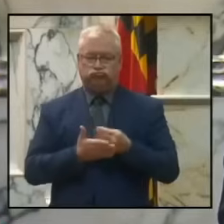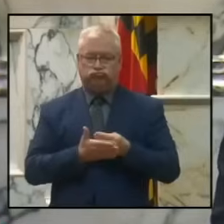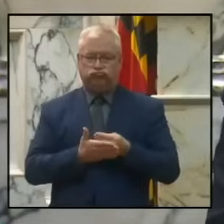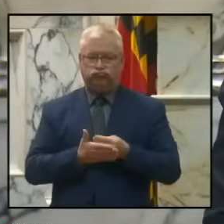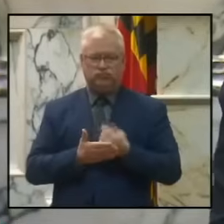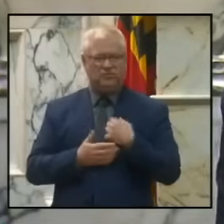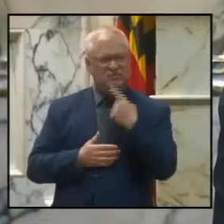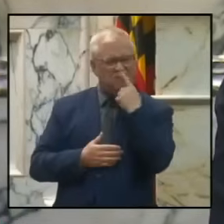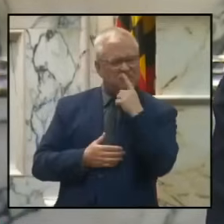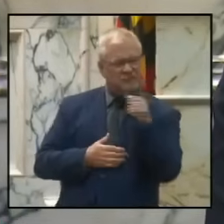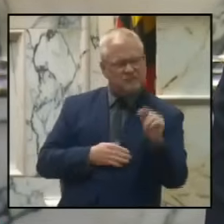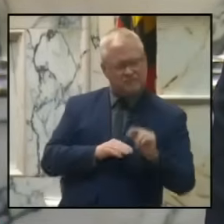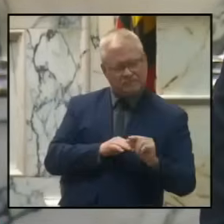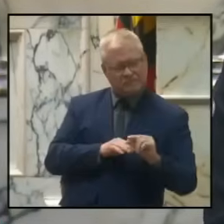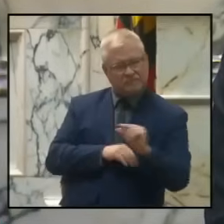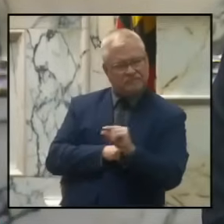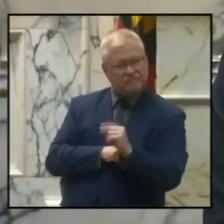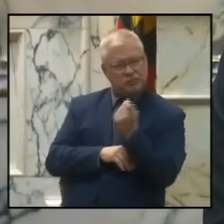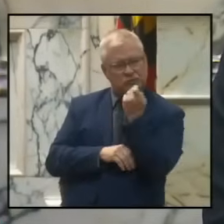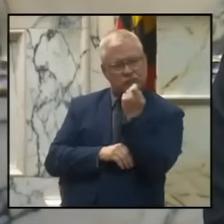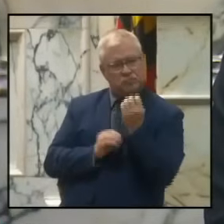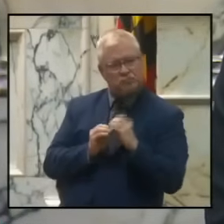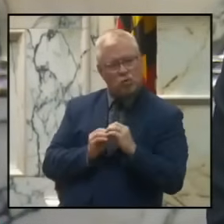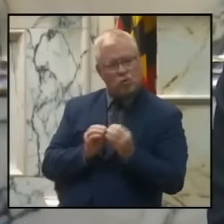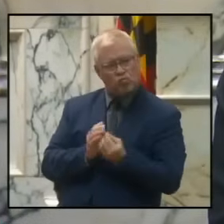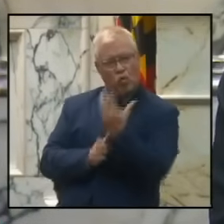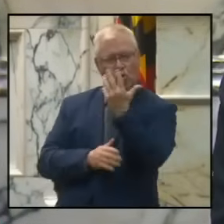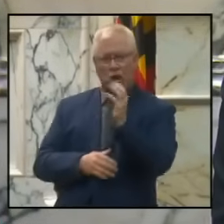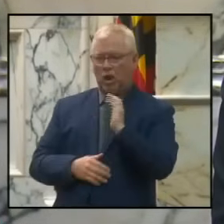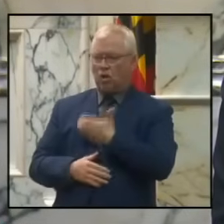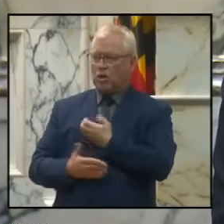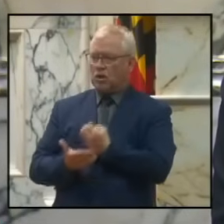we can invest in growing our economy.